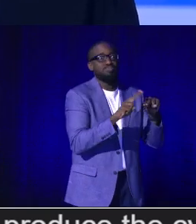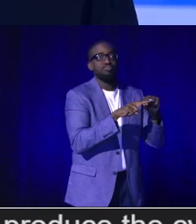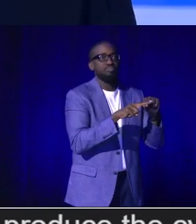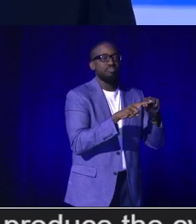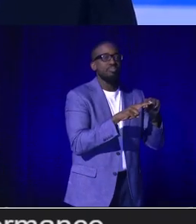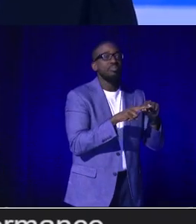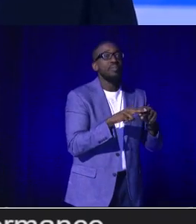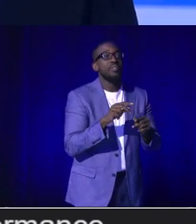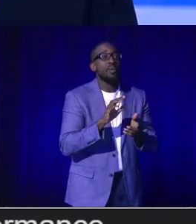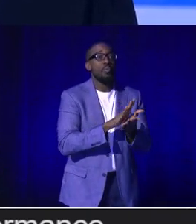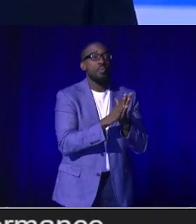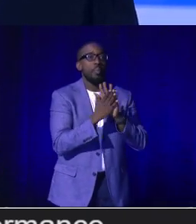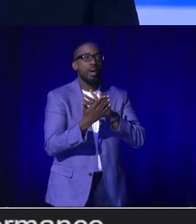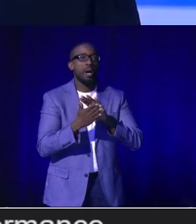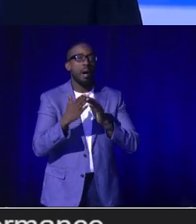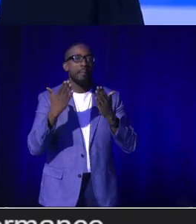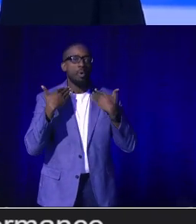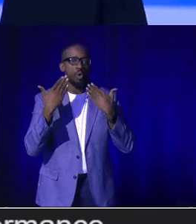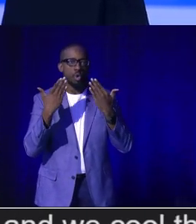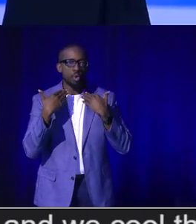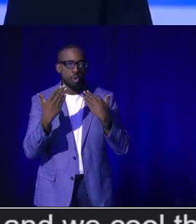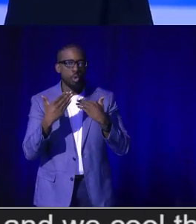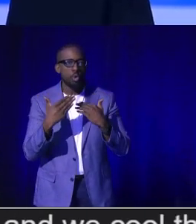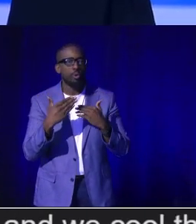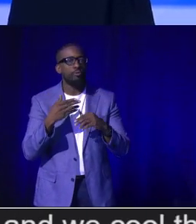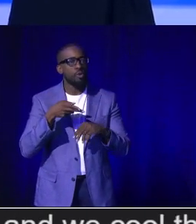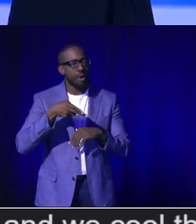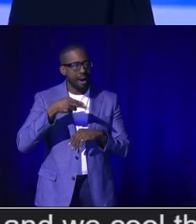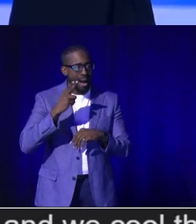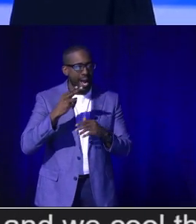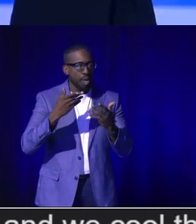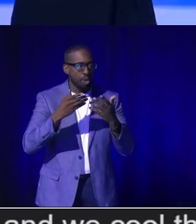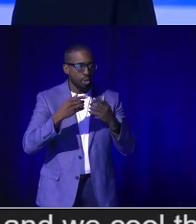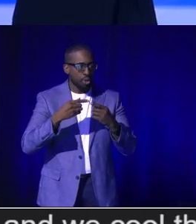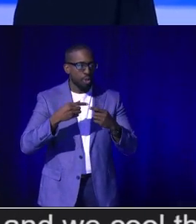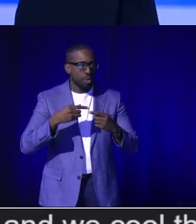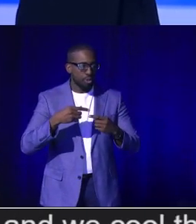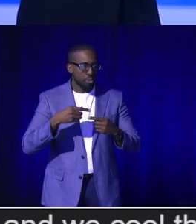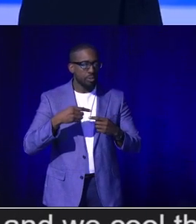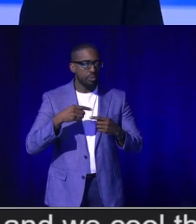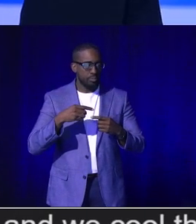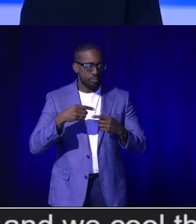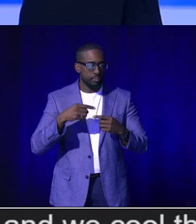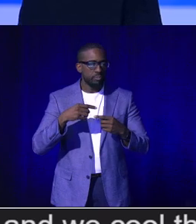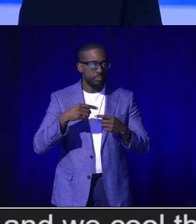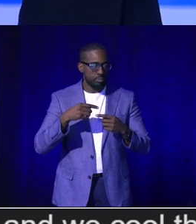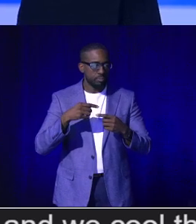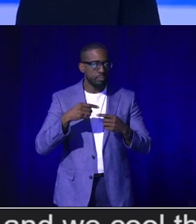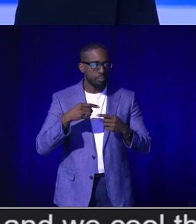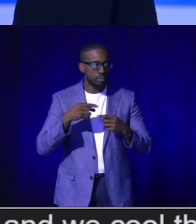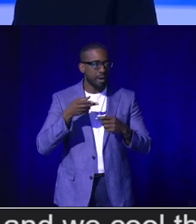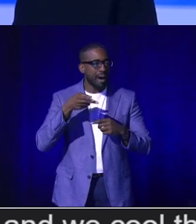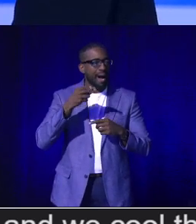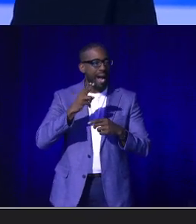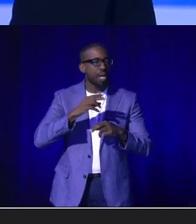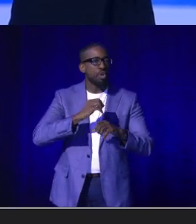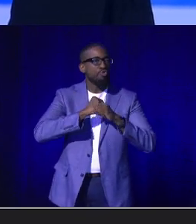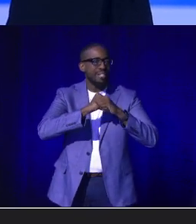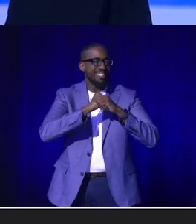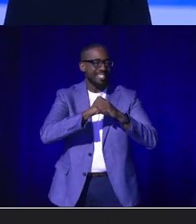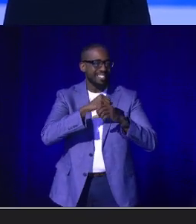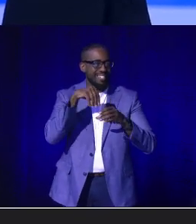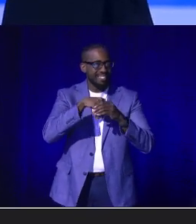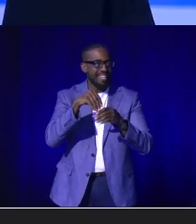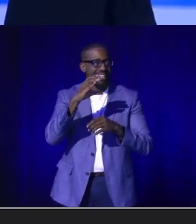them down, we have higher resistance in the cell, and the converse effect, where we shorten the cycles where we're charging the battery to